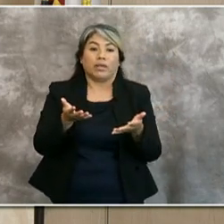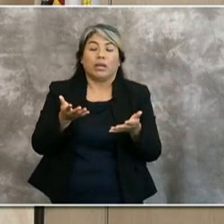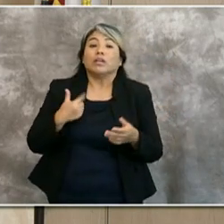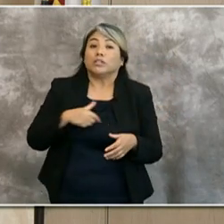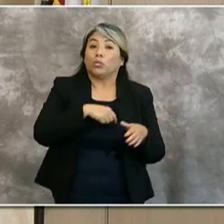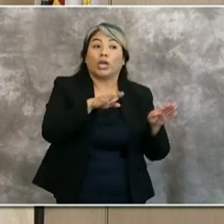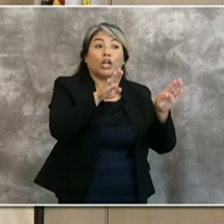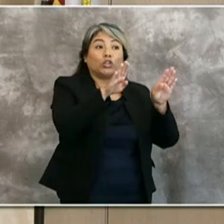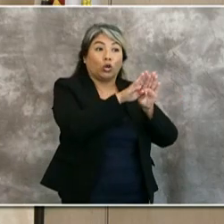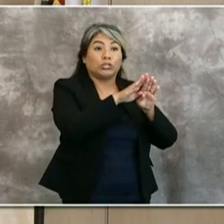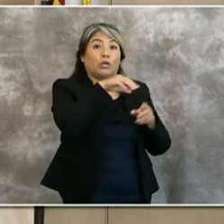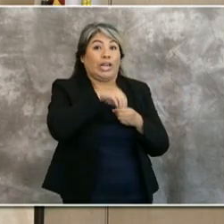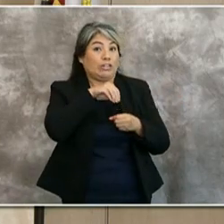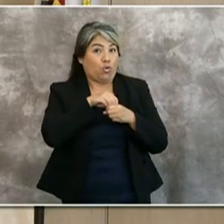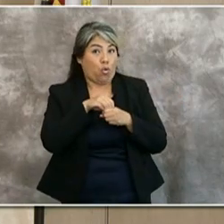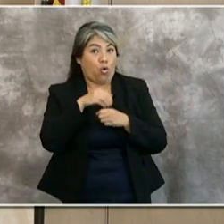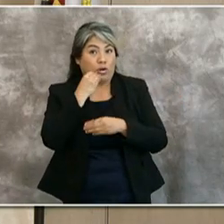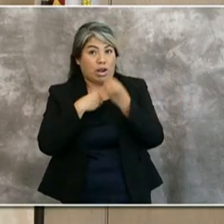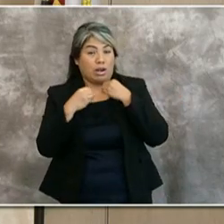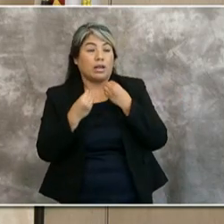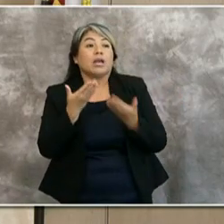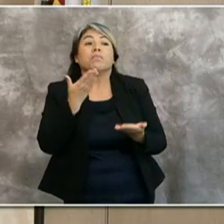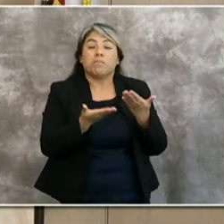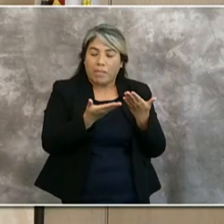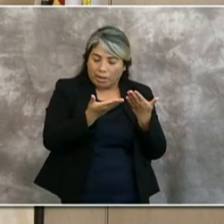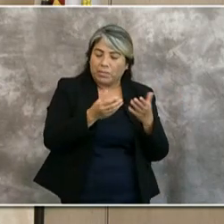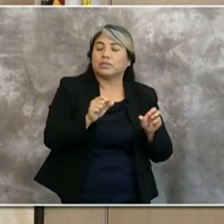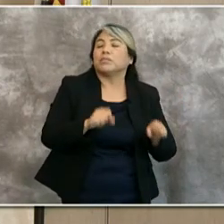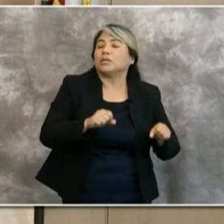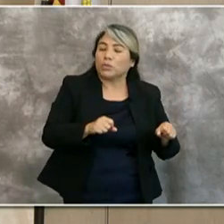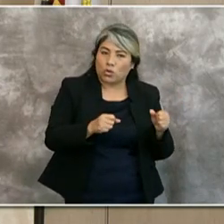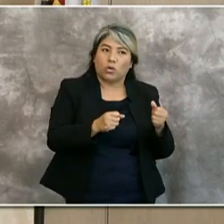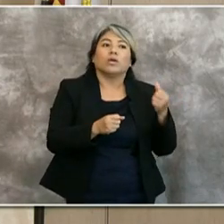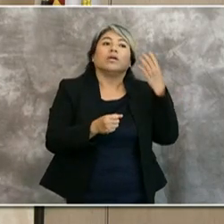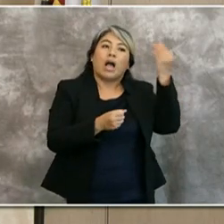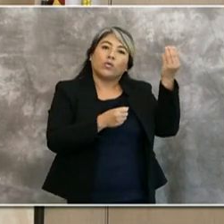we closed down indoor dining, it's certainly possible that that could be